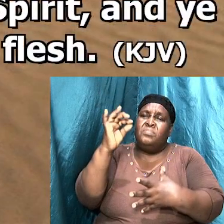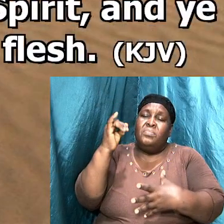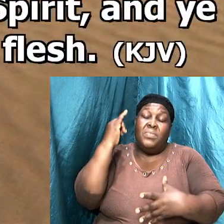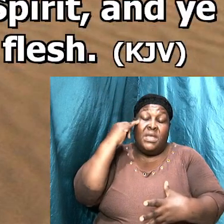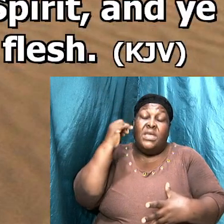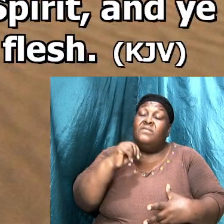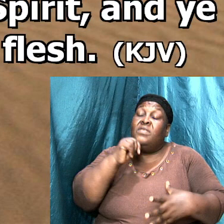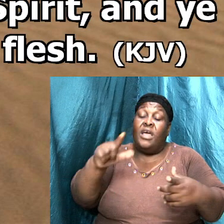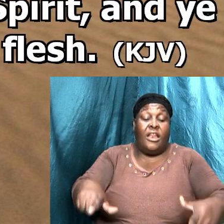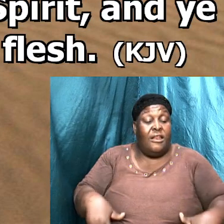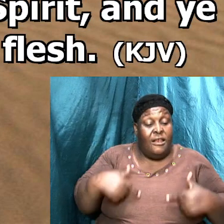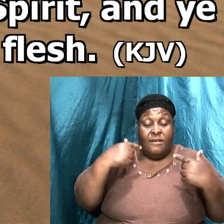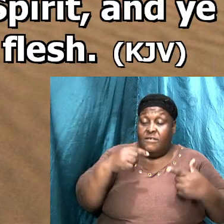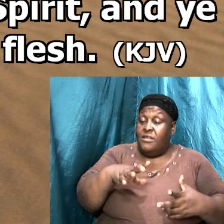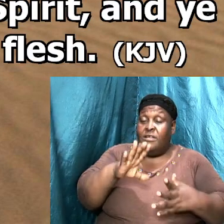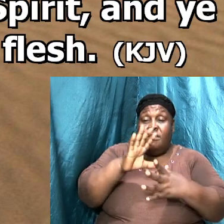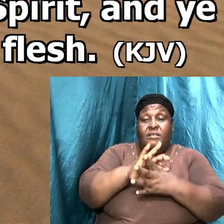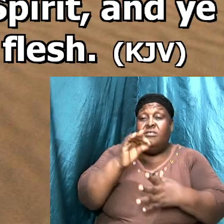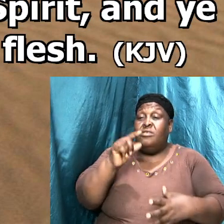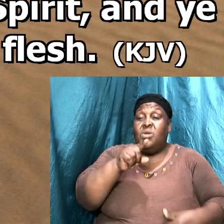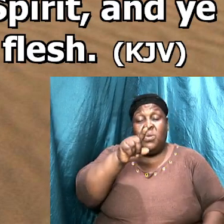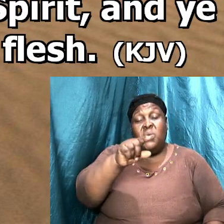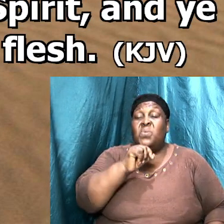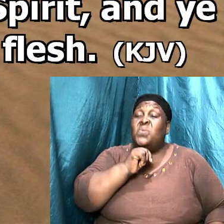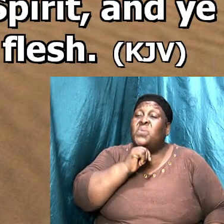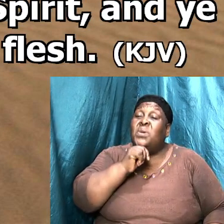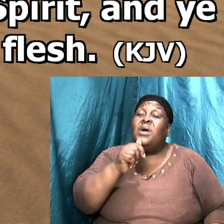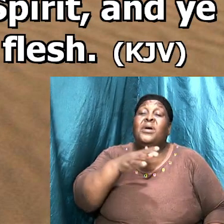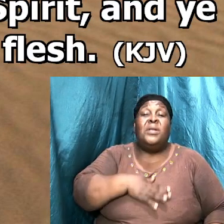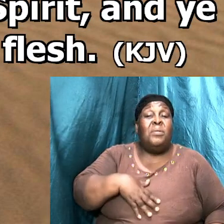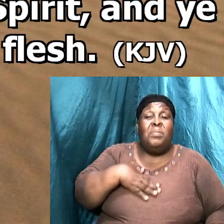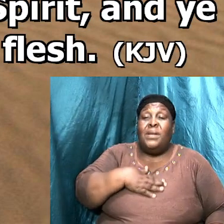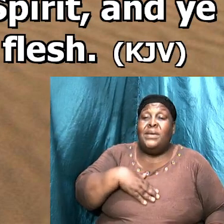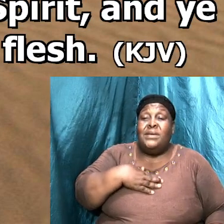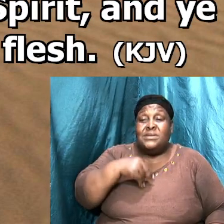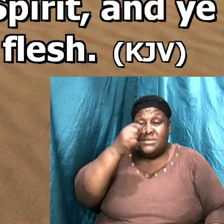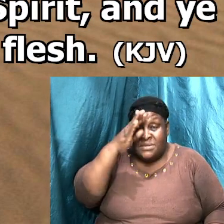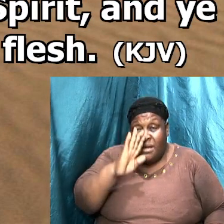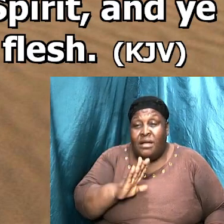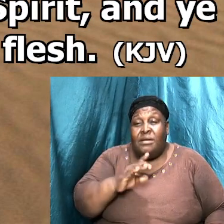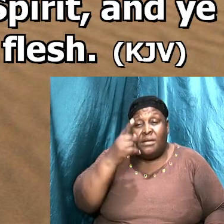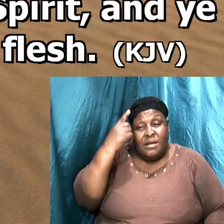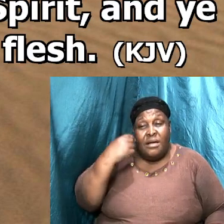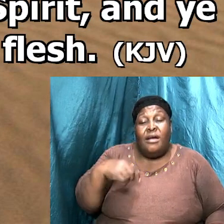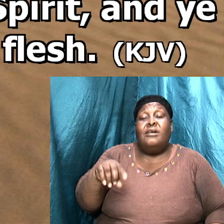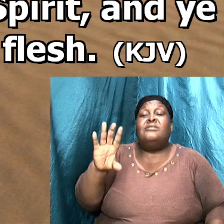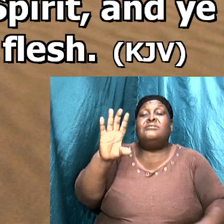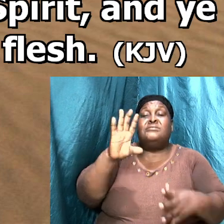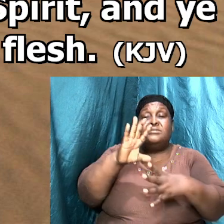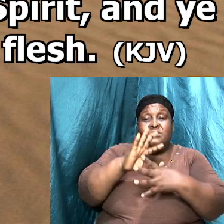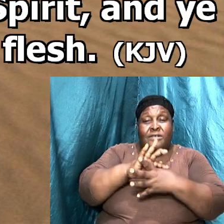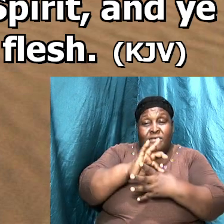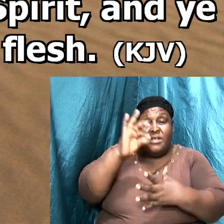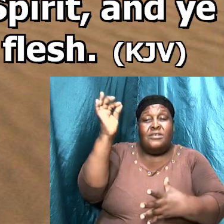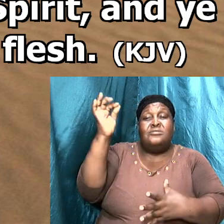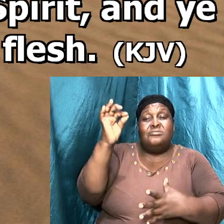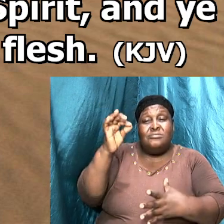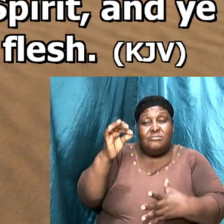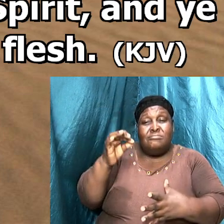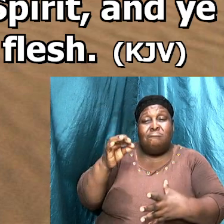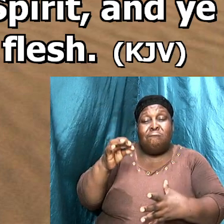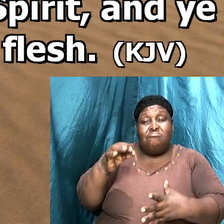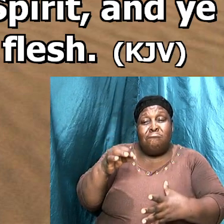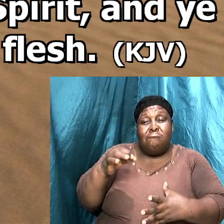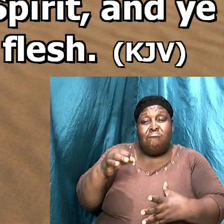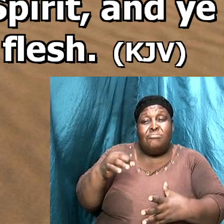the Spirit, you are not going to please God, because the flesh is going to take over. And we are going to go down to that passage as we go down into